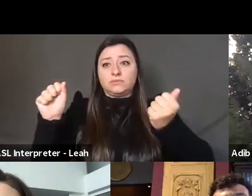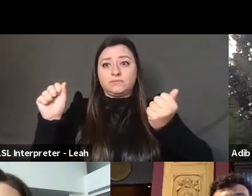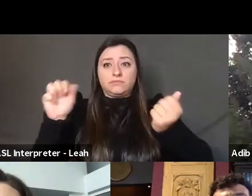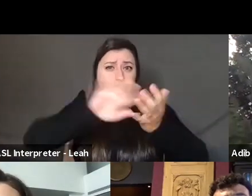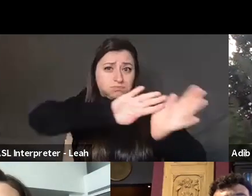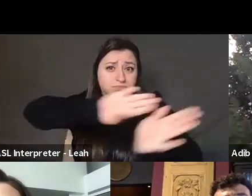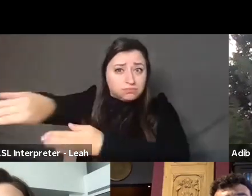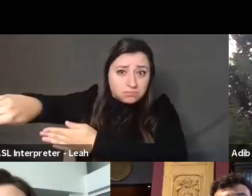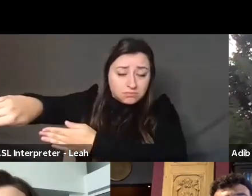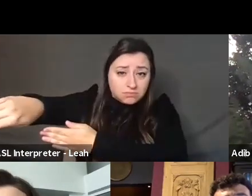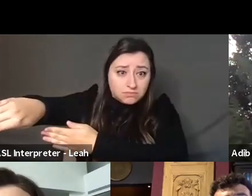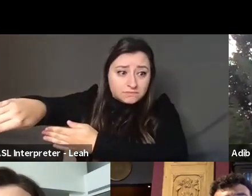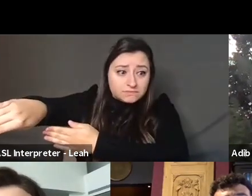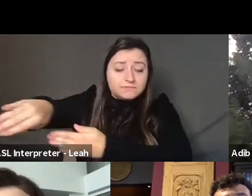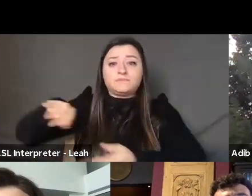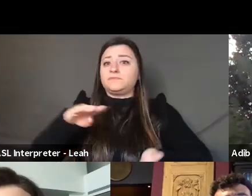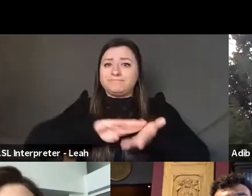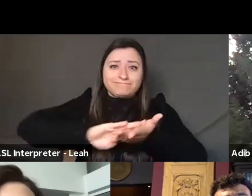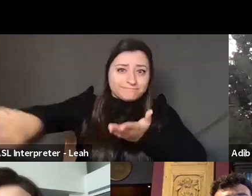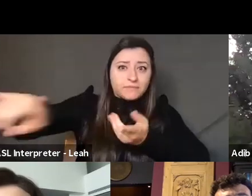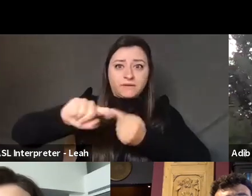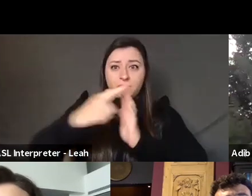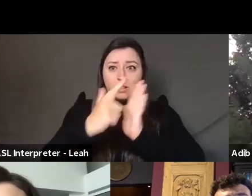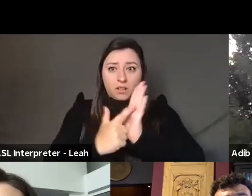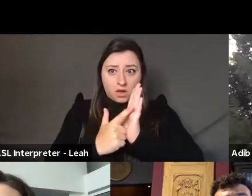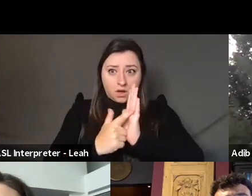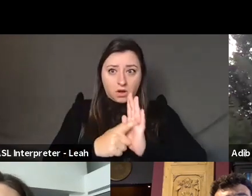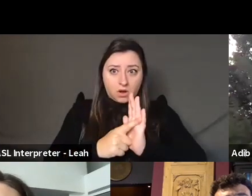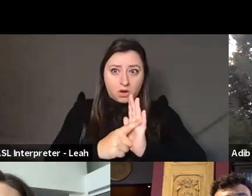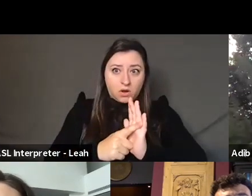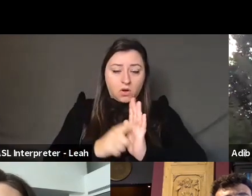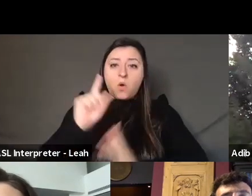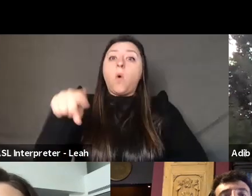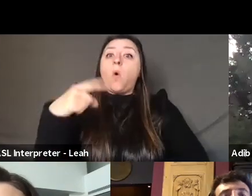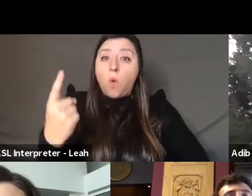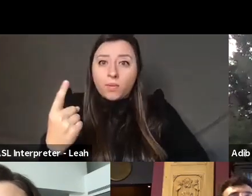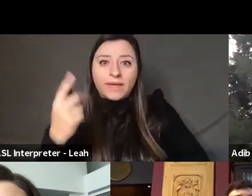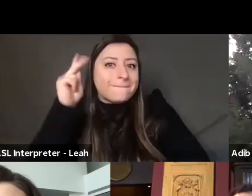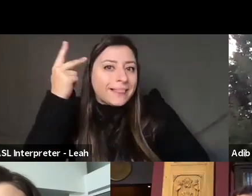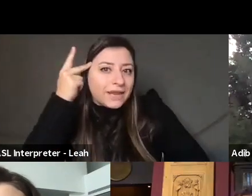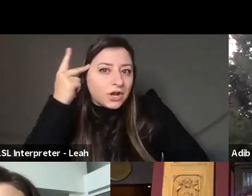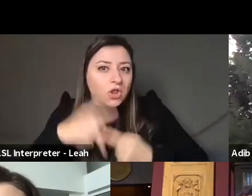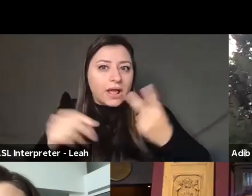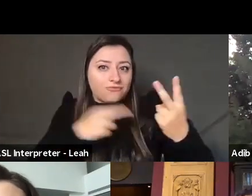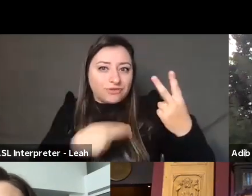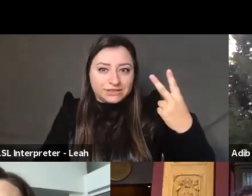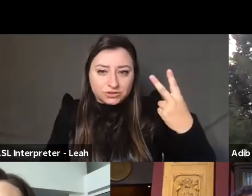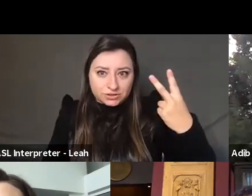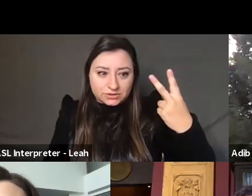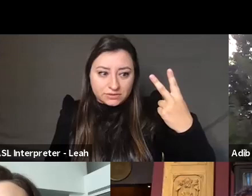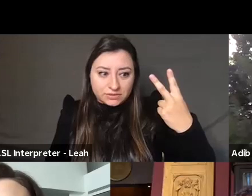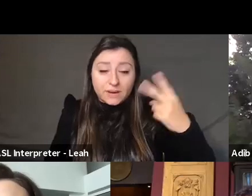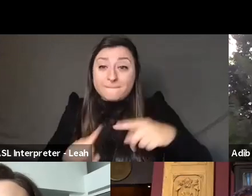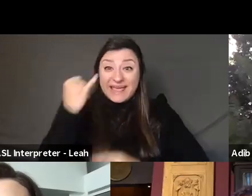erased. Exempted from the law only were crimes committed against political and religious leaders. But if you